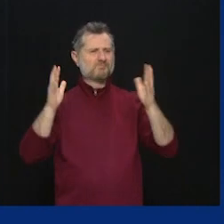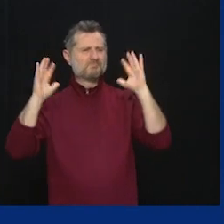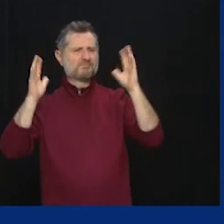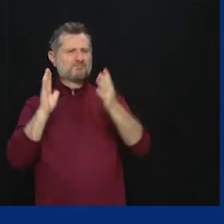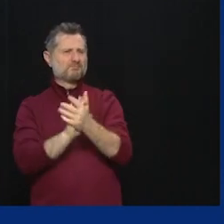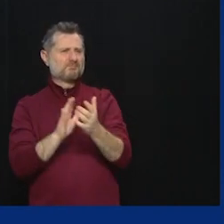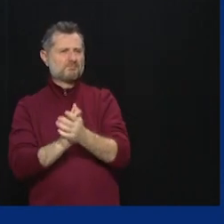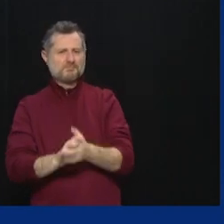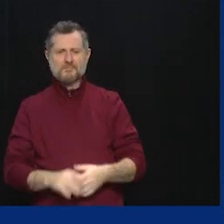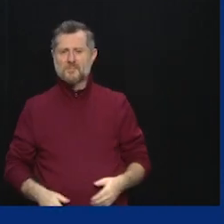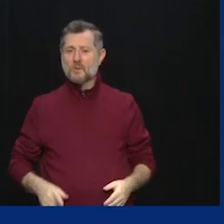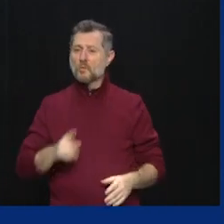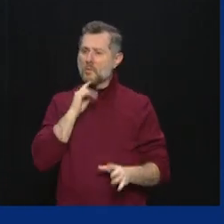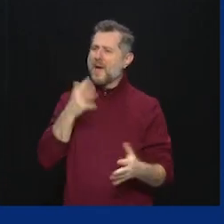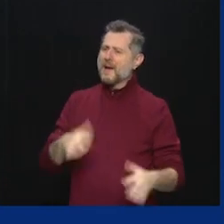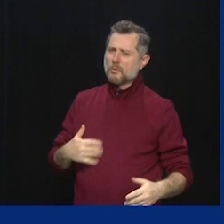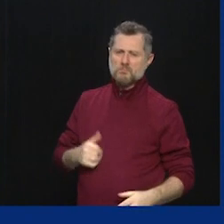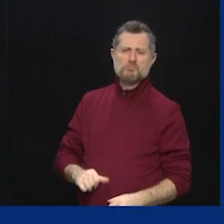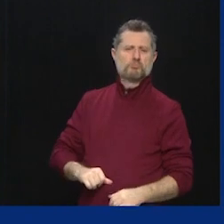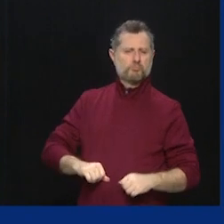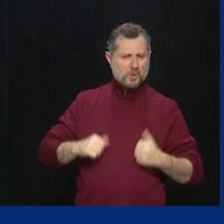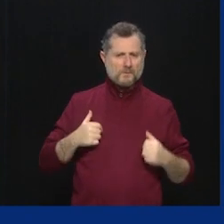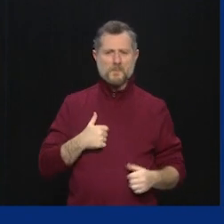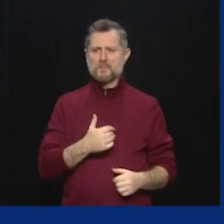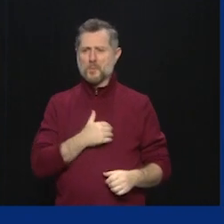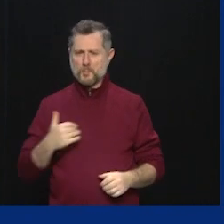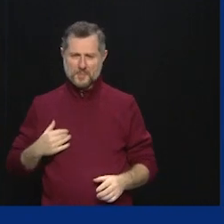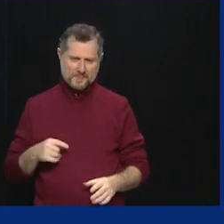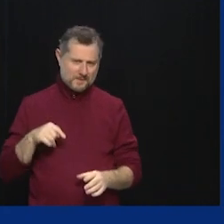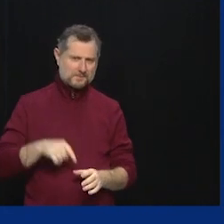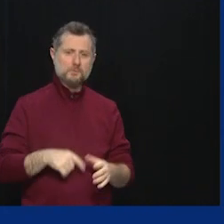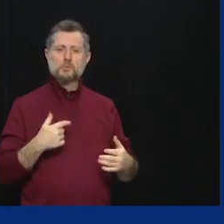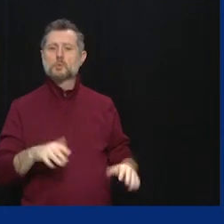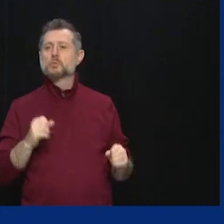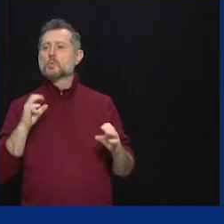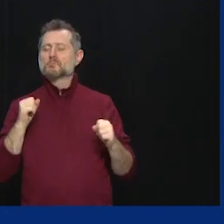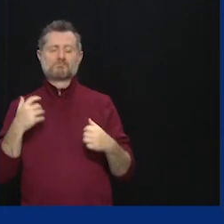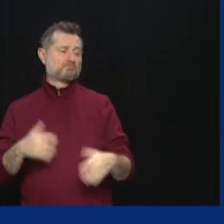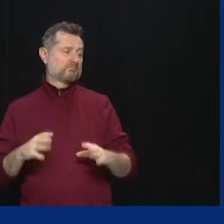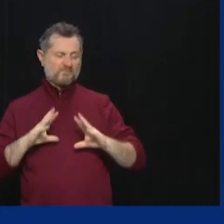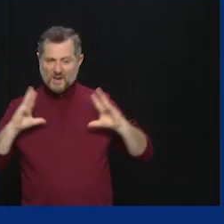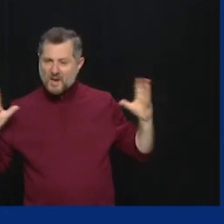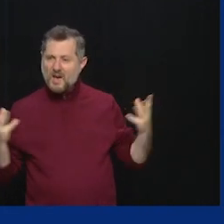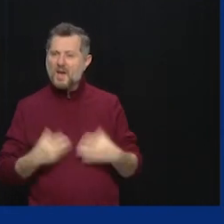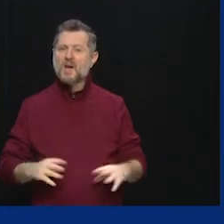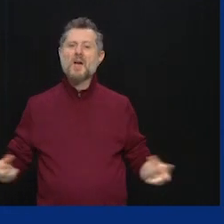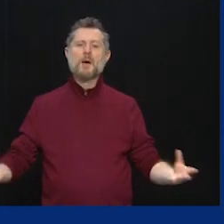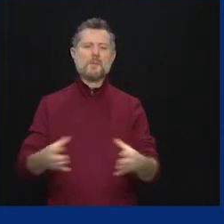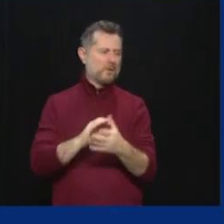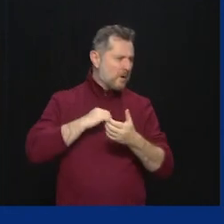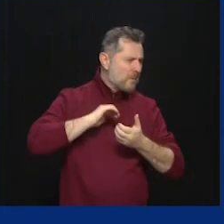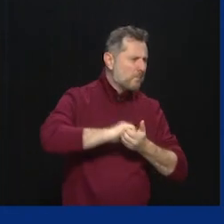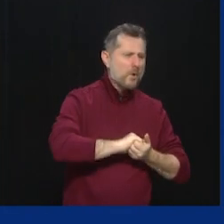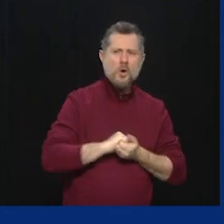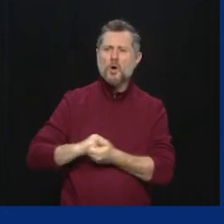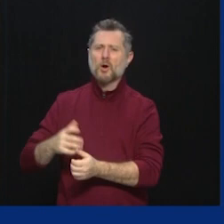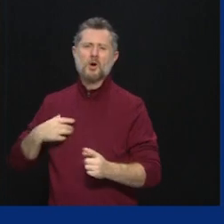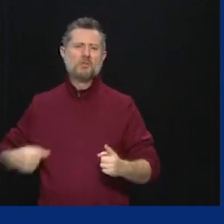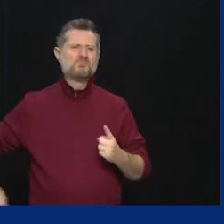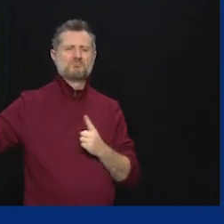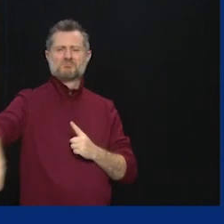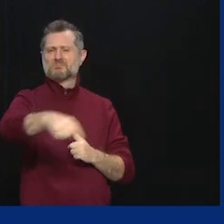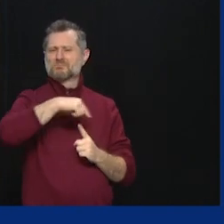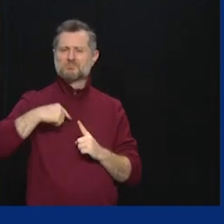We're really proud to be a member of this extraordinary family of partners, and we're excited that this is just the beginning of our journey